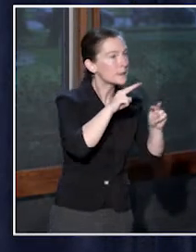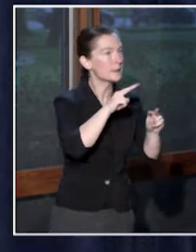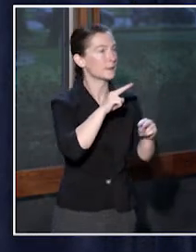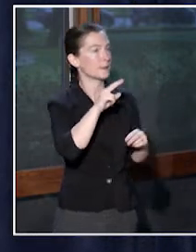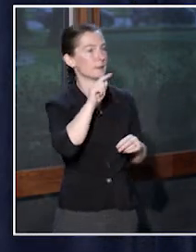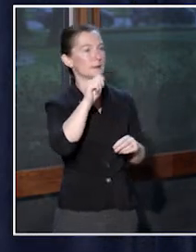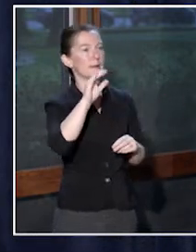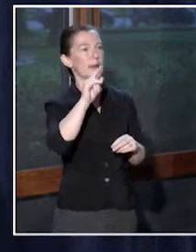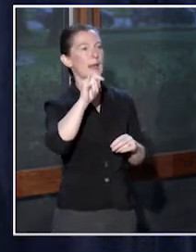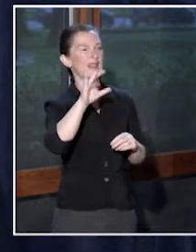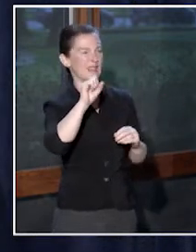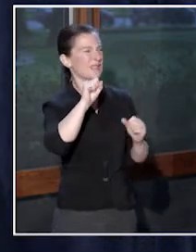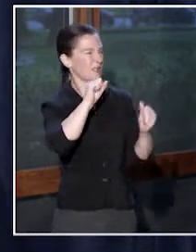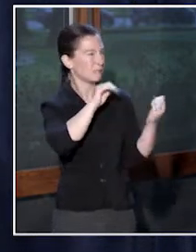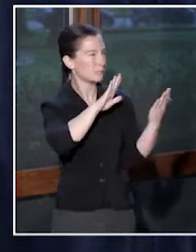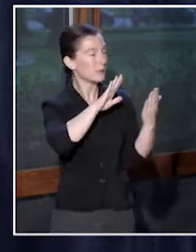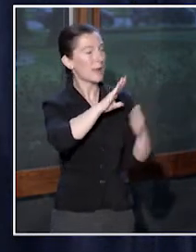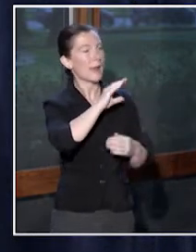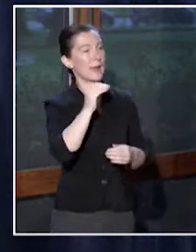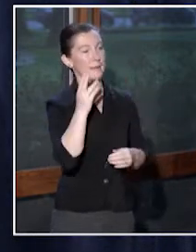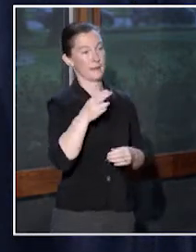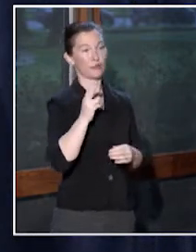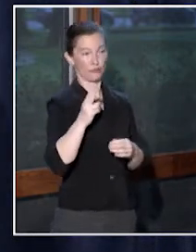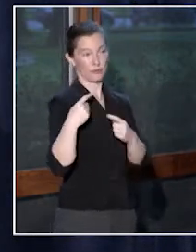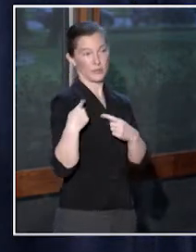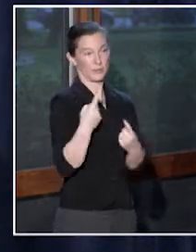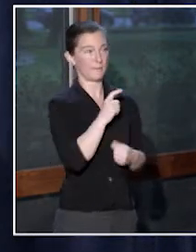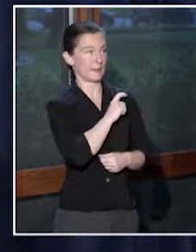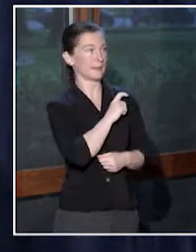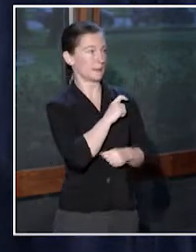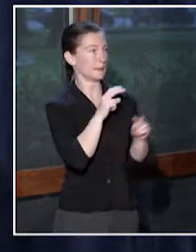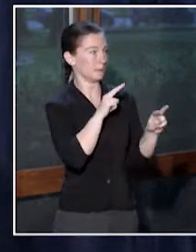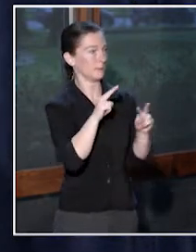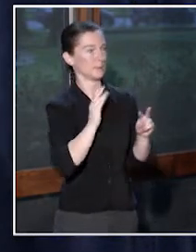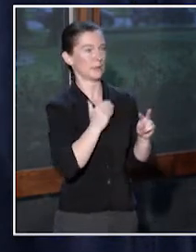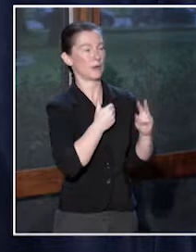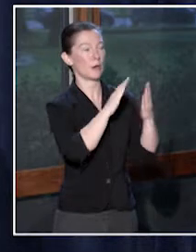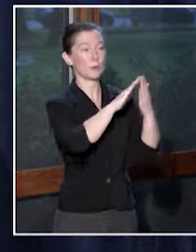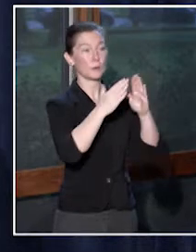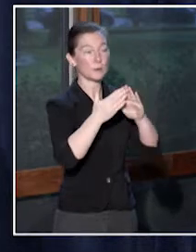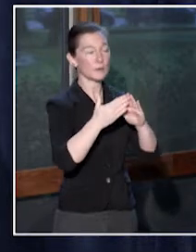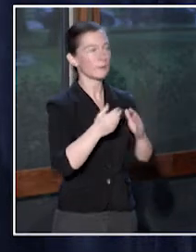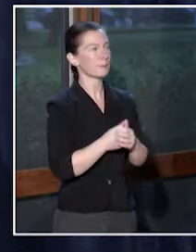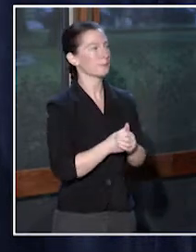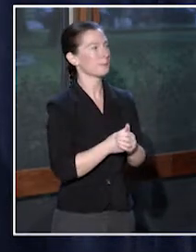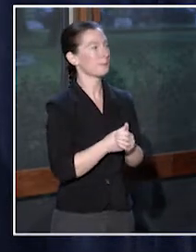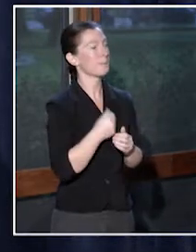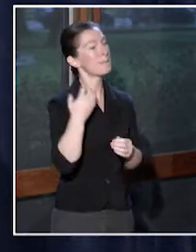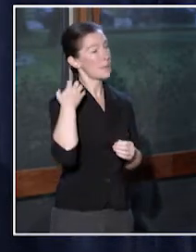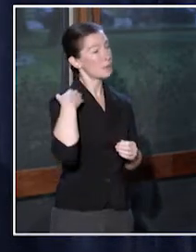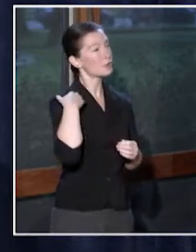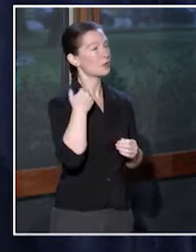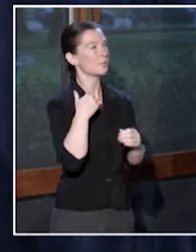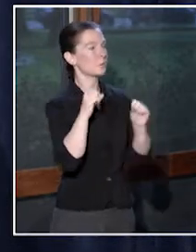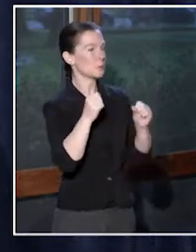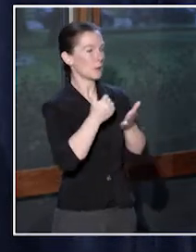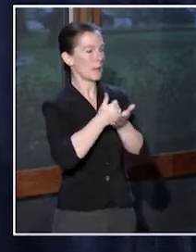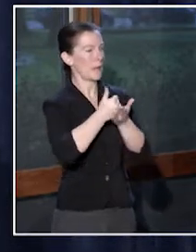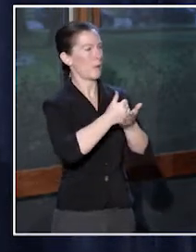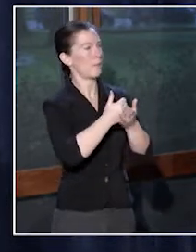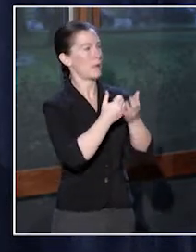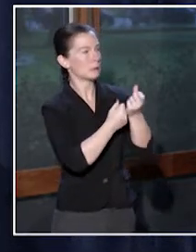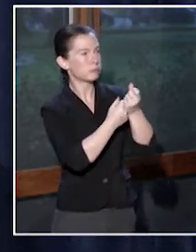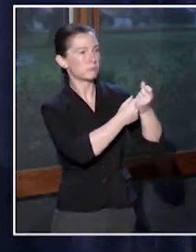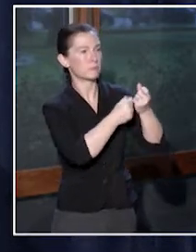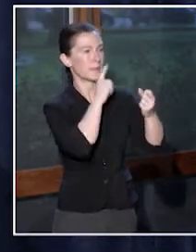of policing in our community. One who would help us lift up and live up to the